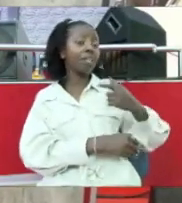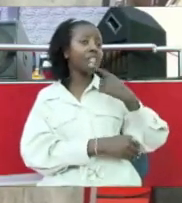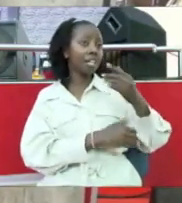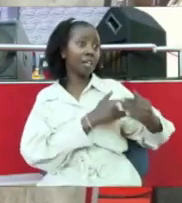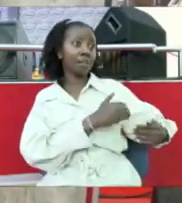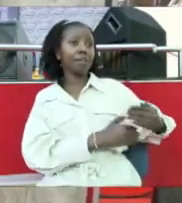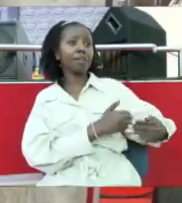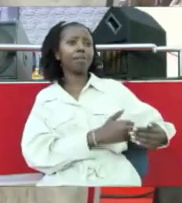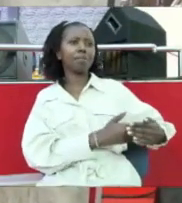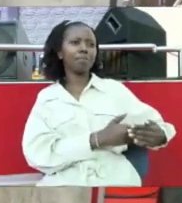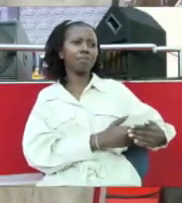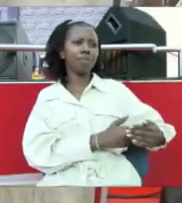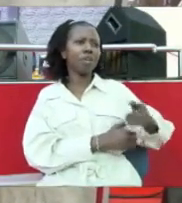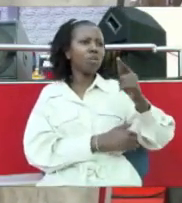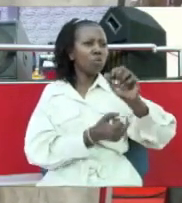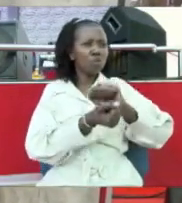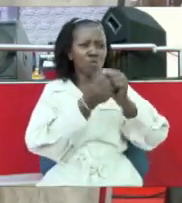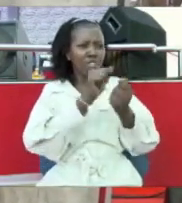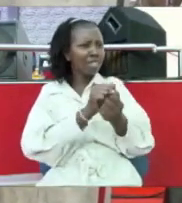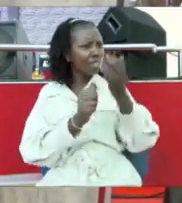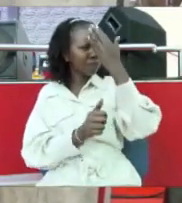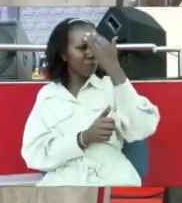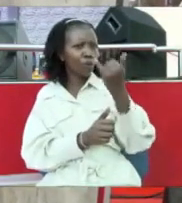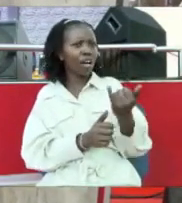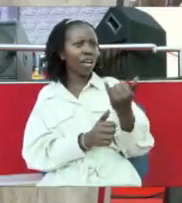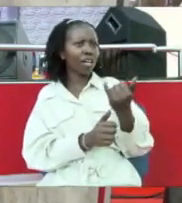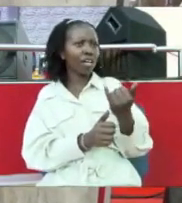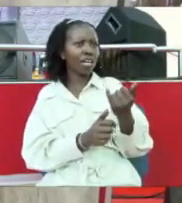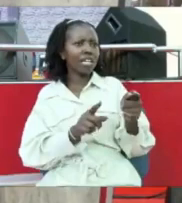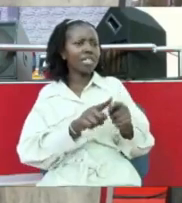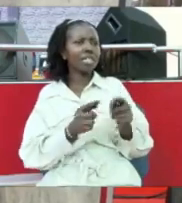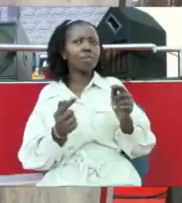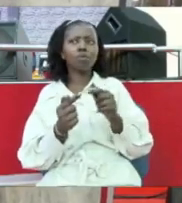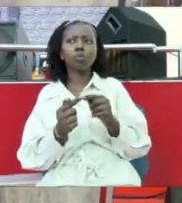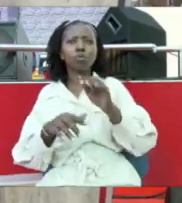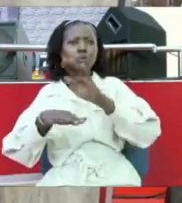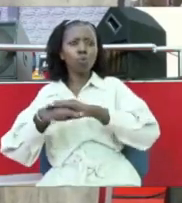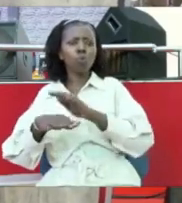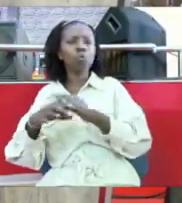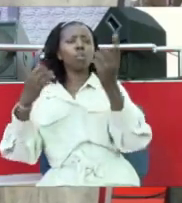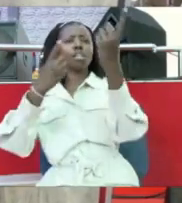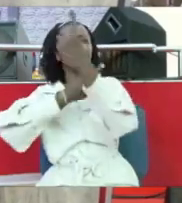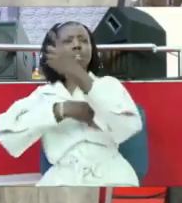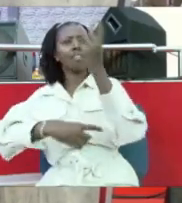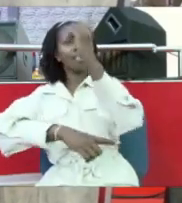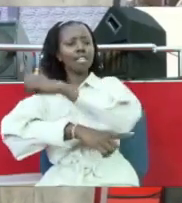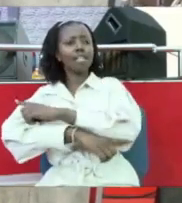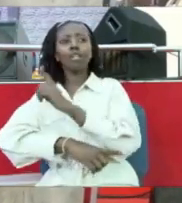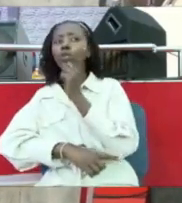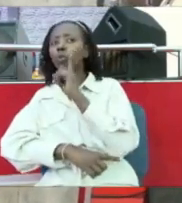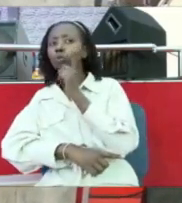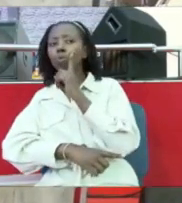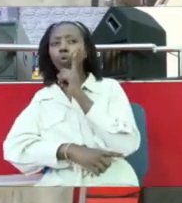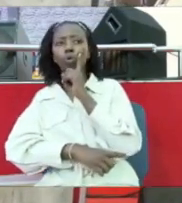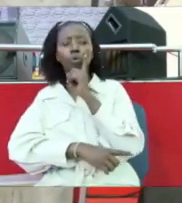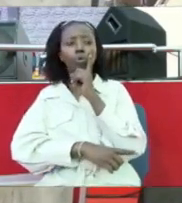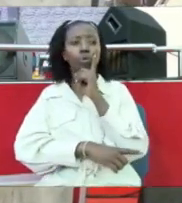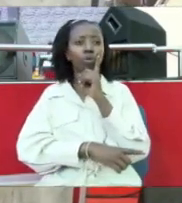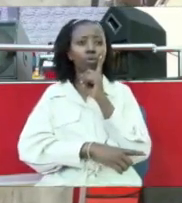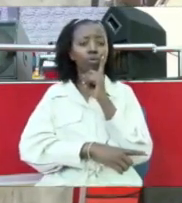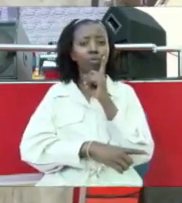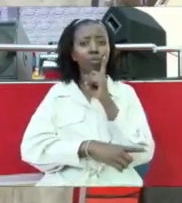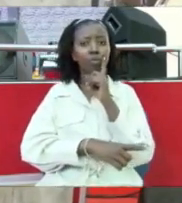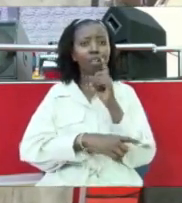jirani. Why don't you change? Mbona usibadilike? To a brighter day. Tomorrow kwa siku njema kesho. As long as you